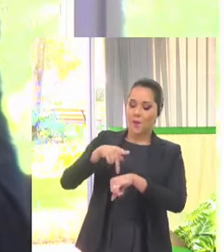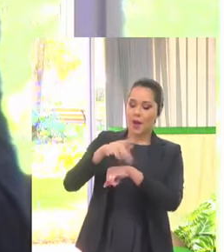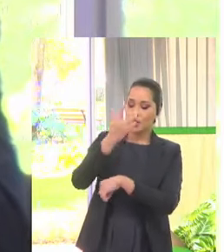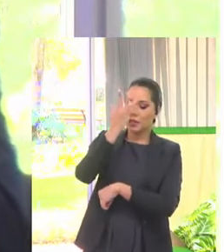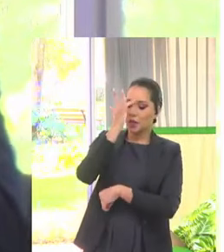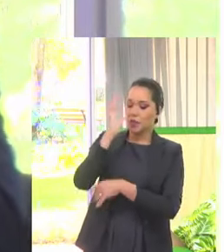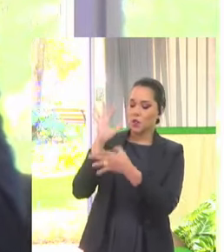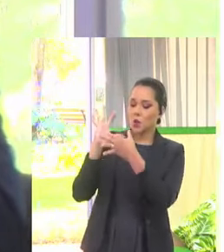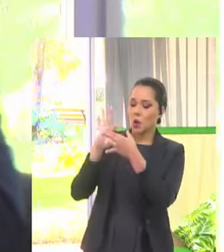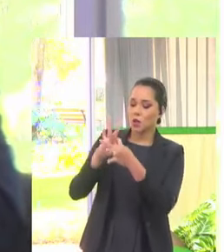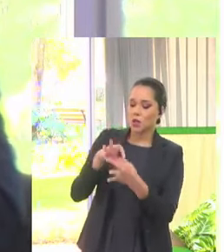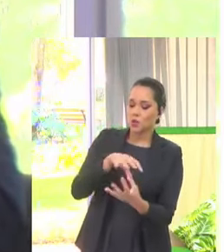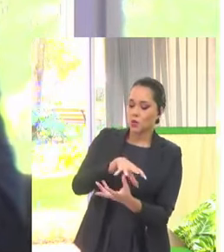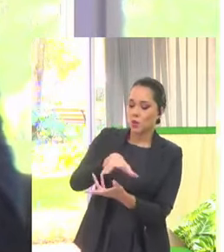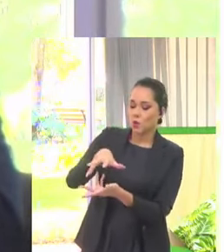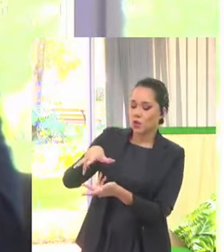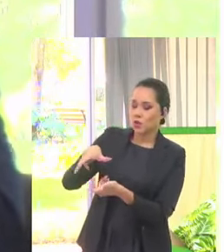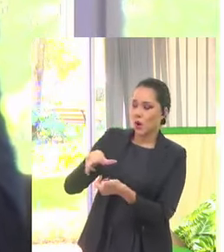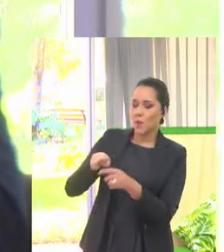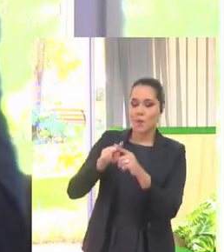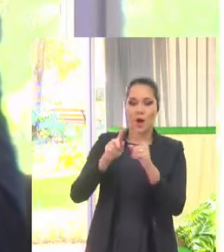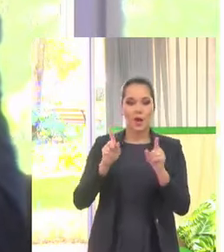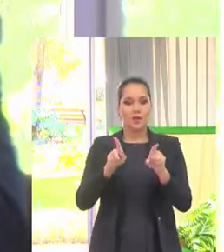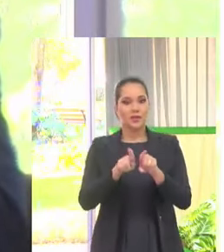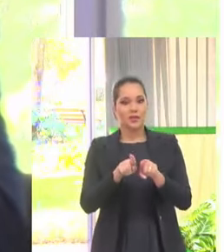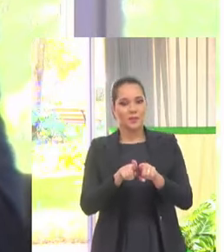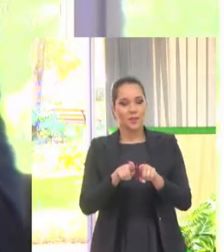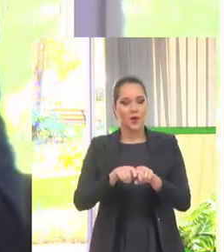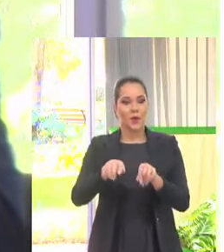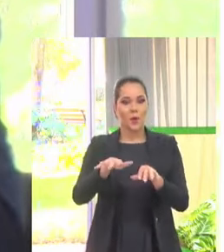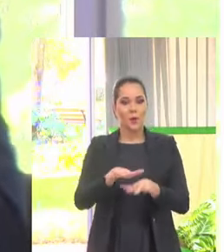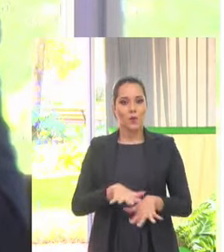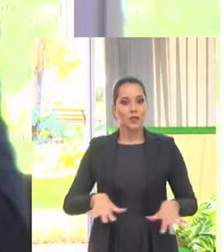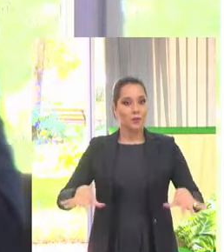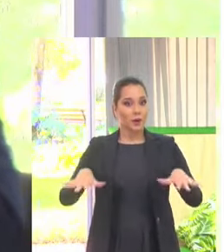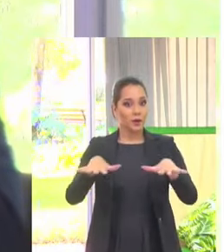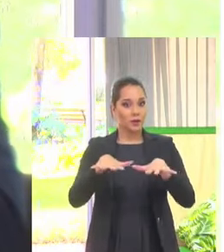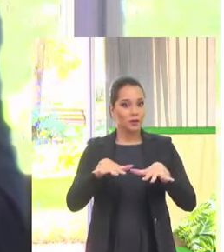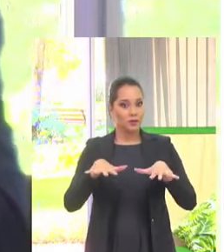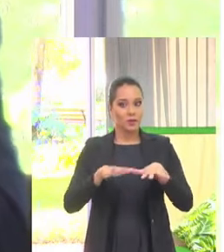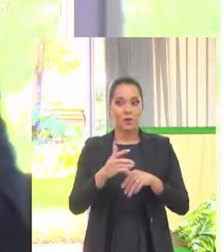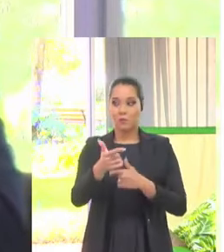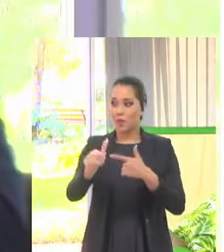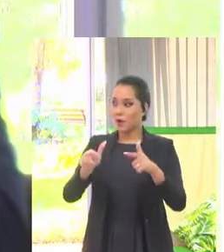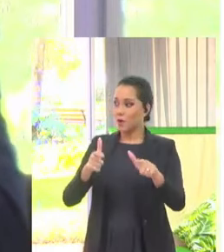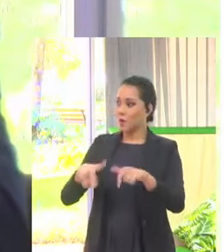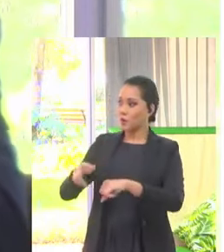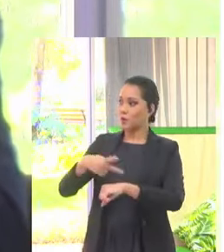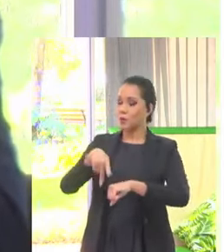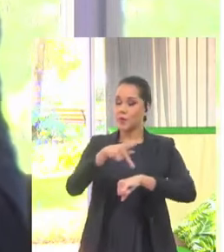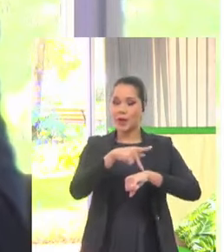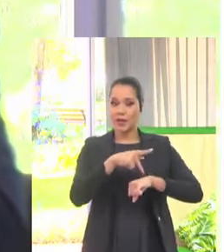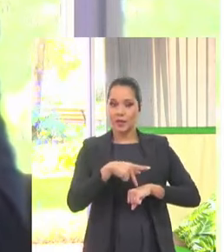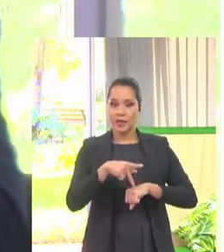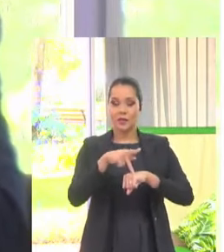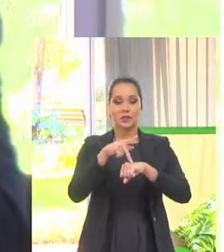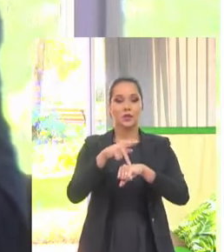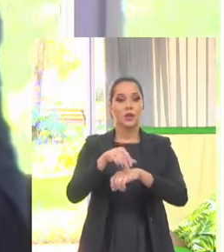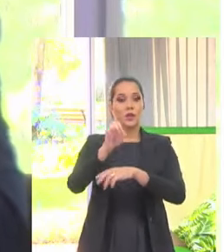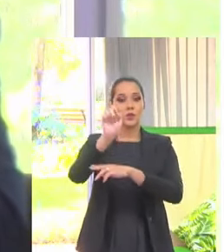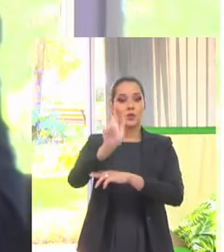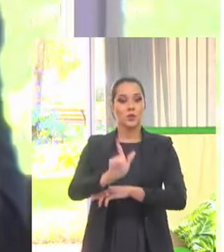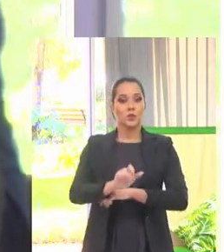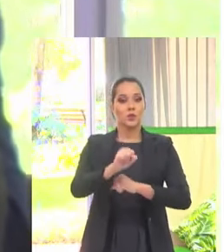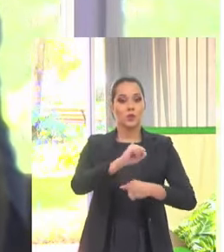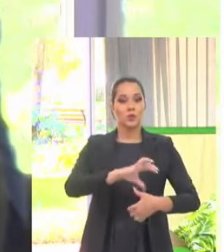also as a space for other countries from the Global South to come together